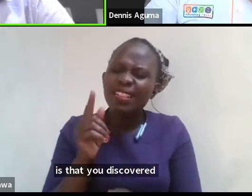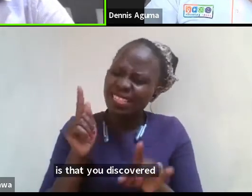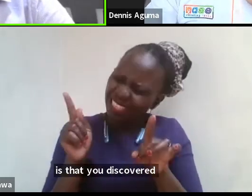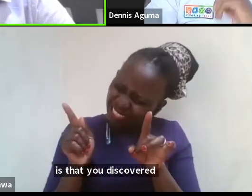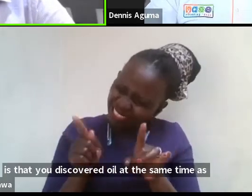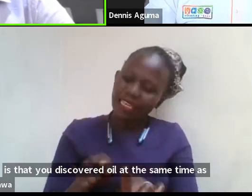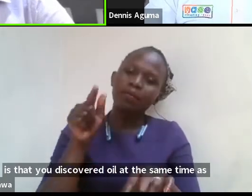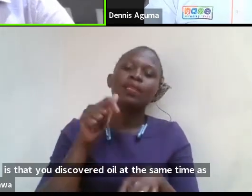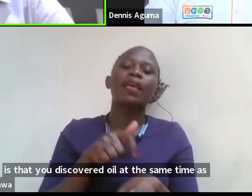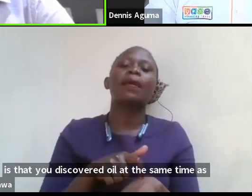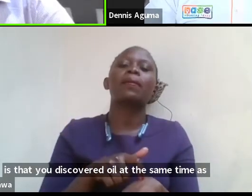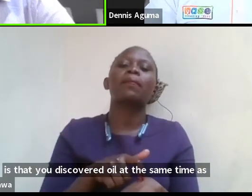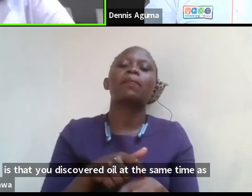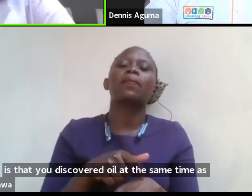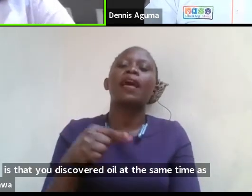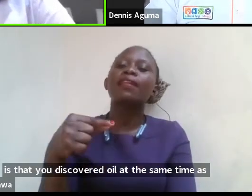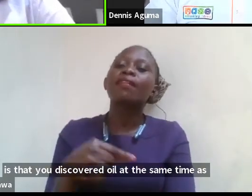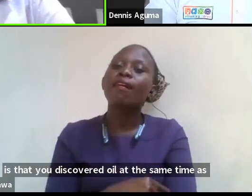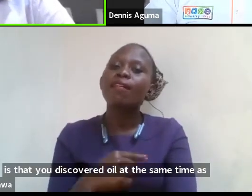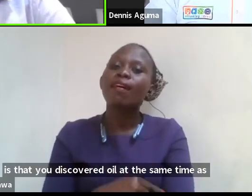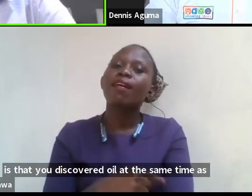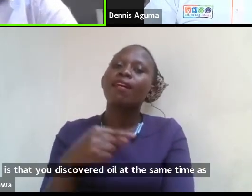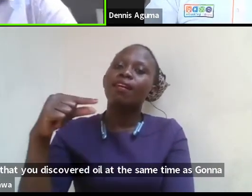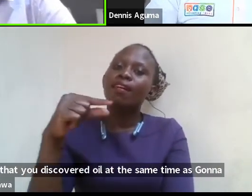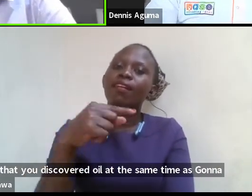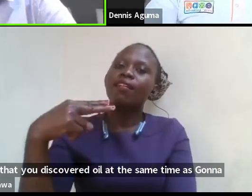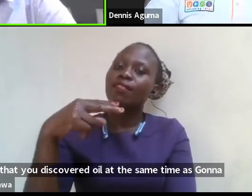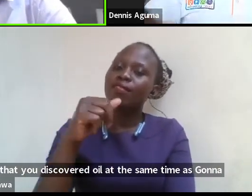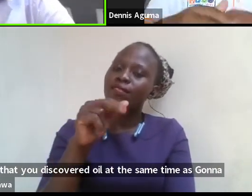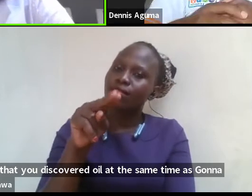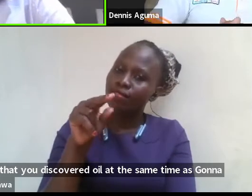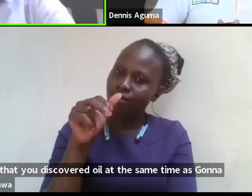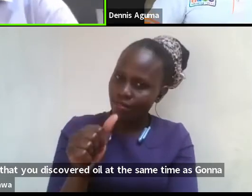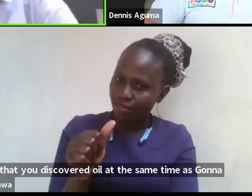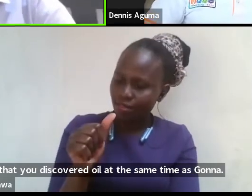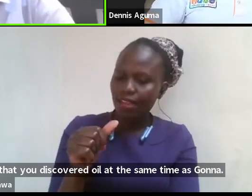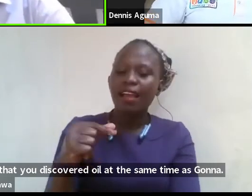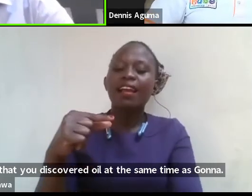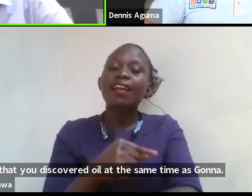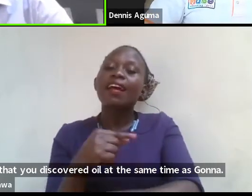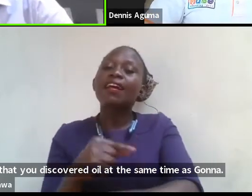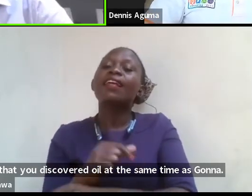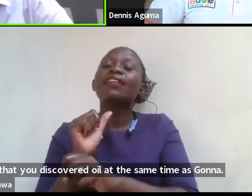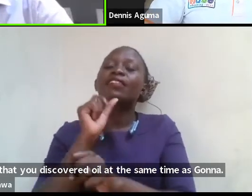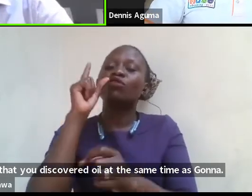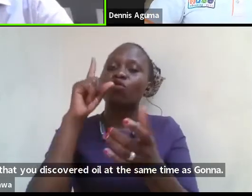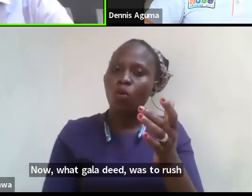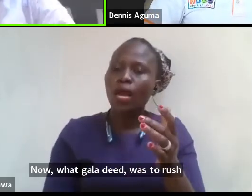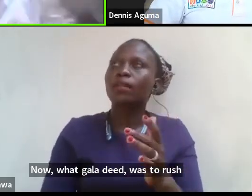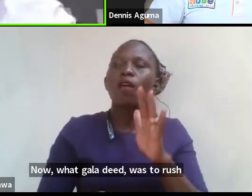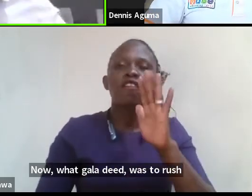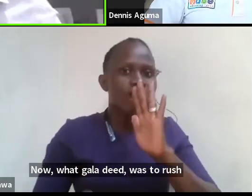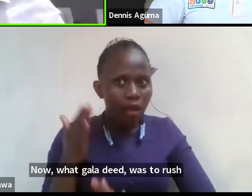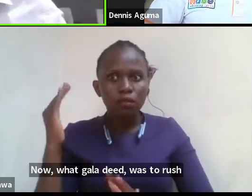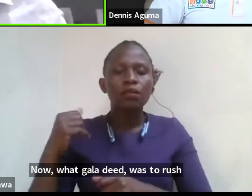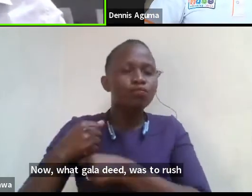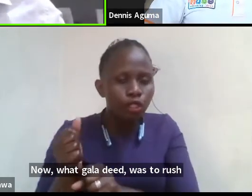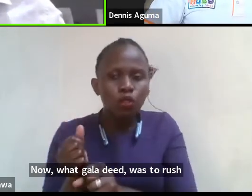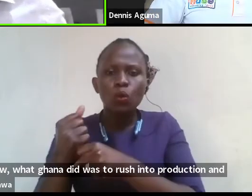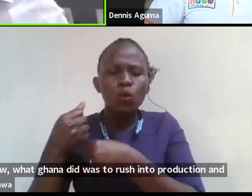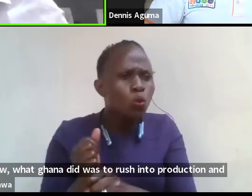as Ghana. Now, what Ghana did was to rush into production. And